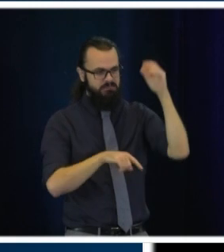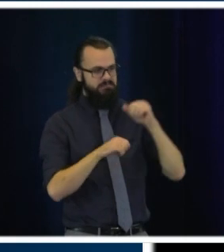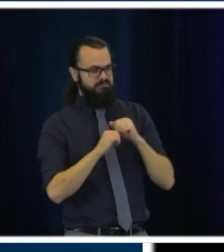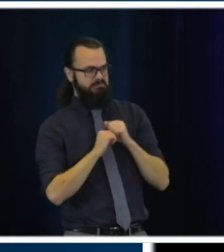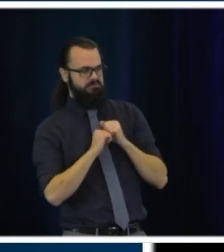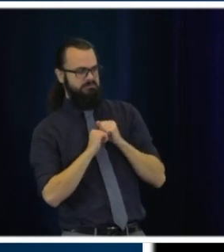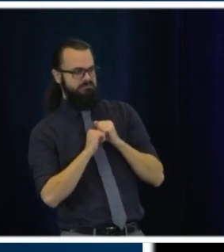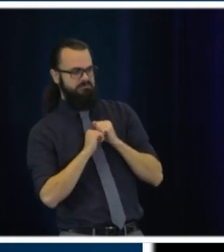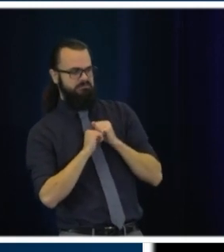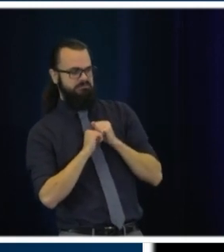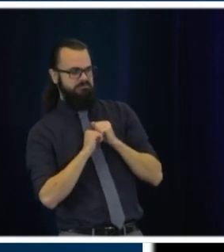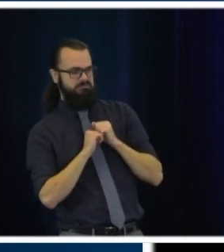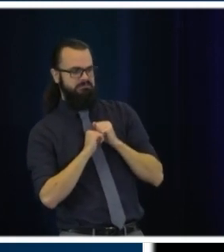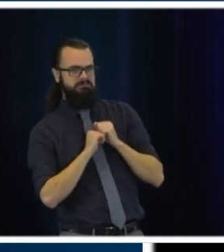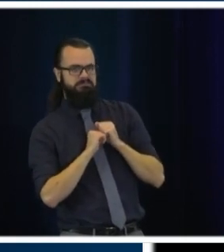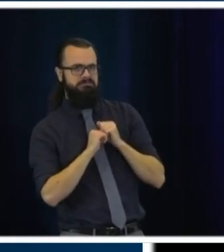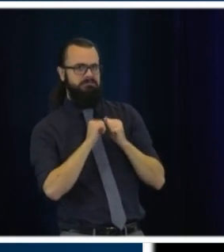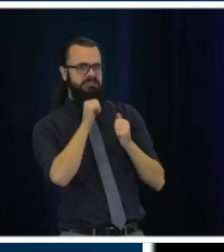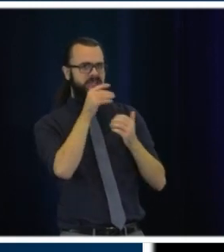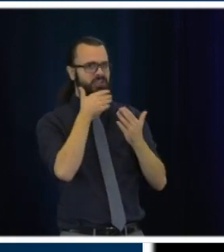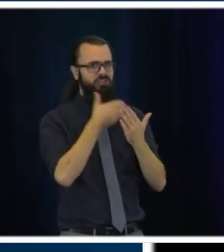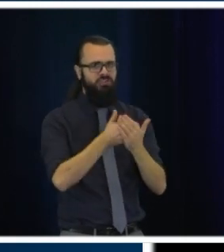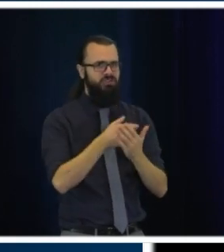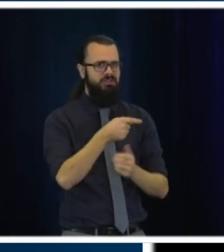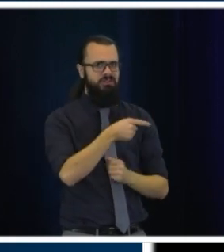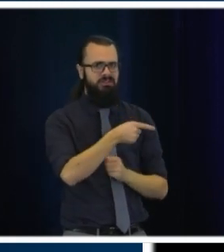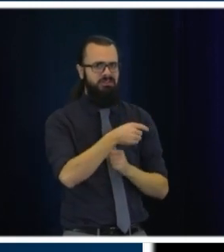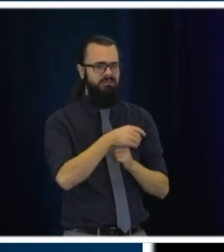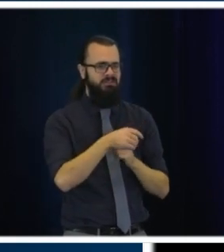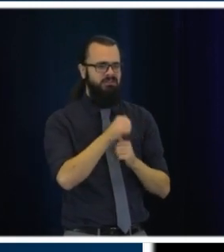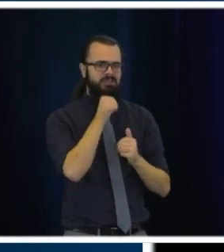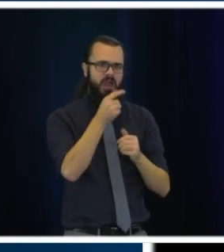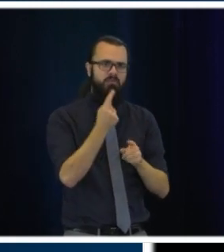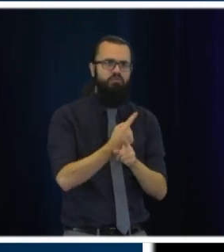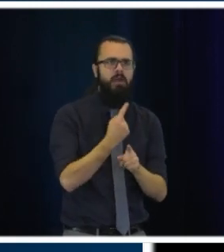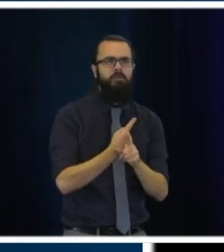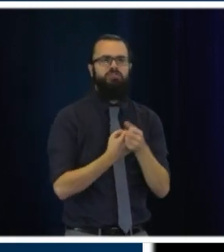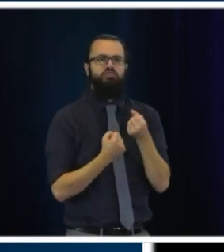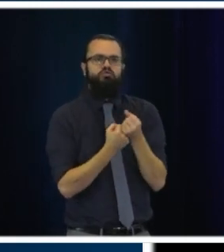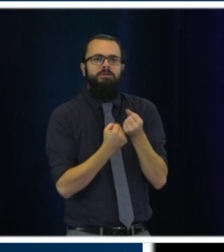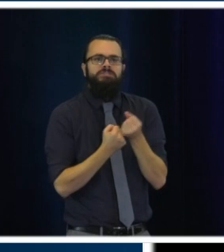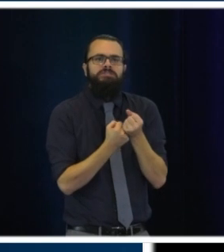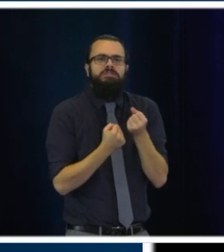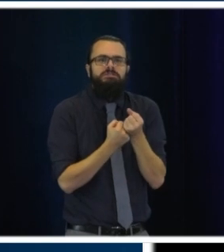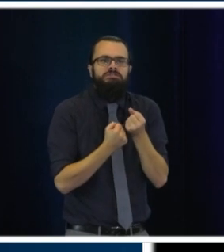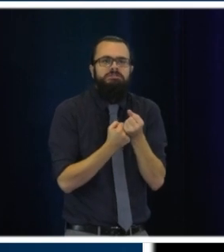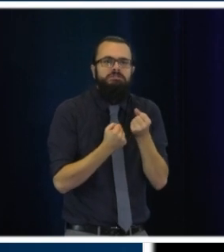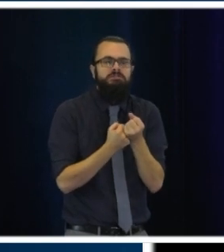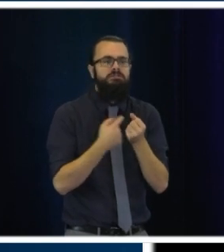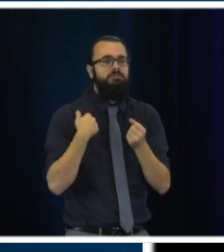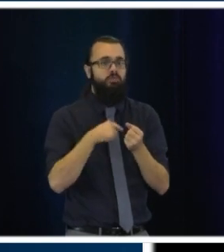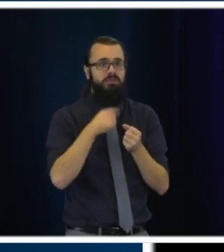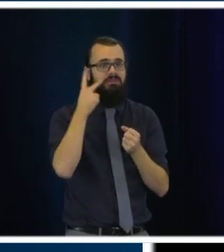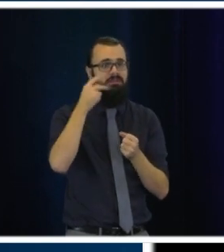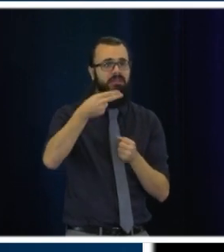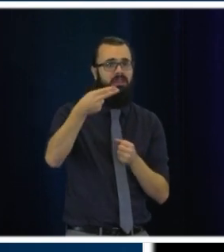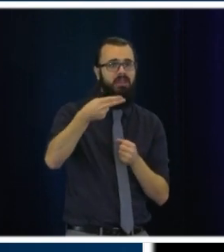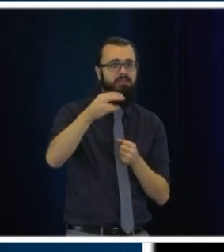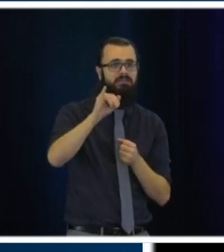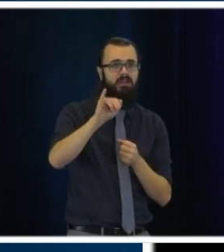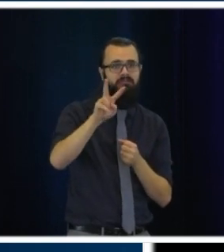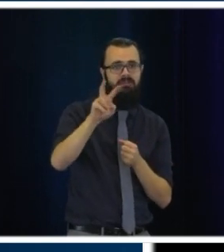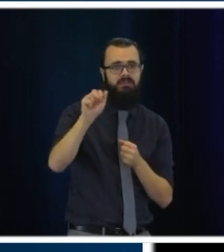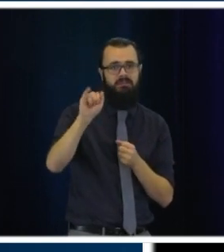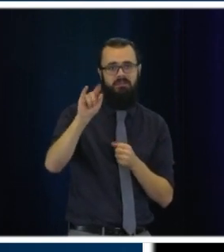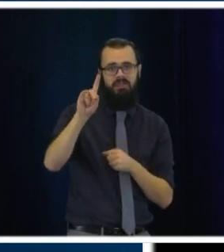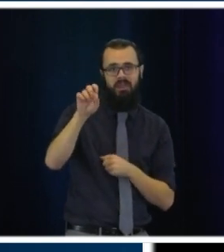undesirable and not having the proper structure in nutrition, we see increasing HIV/AIDS numbers, high